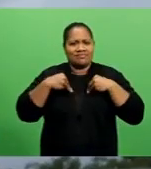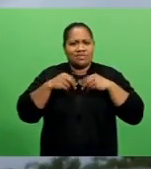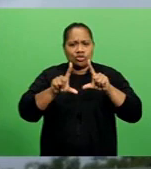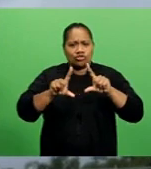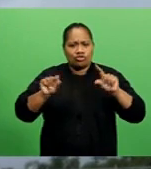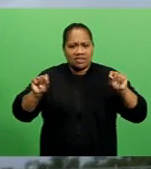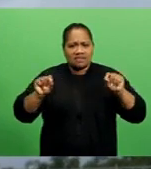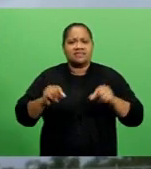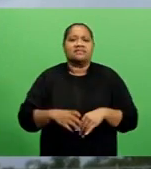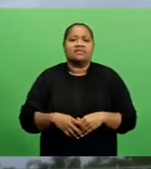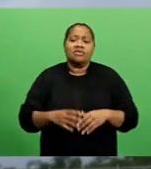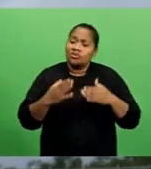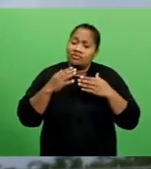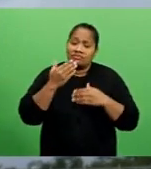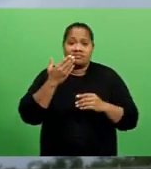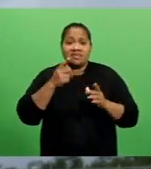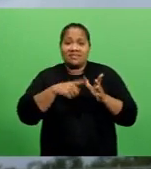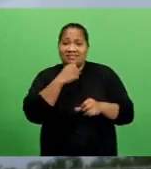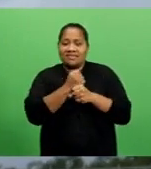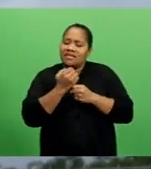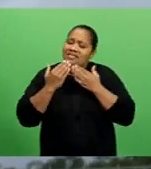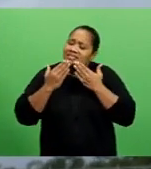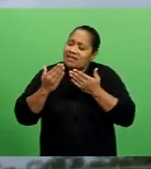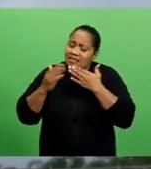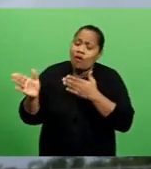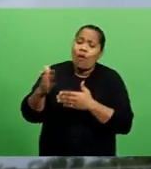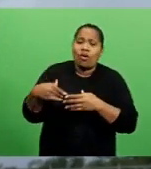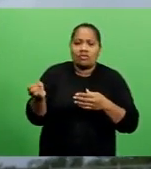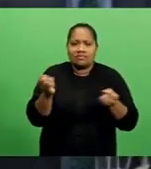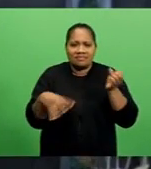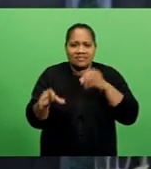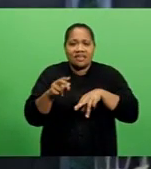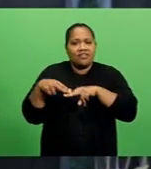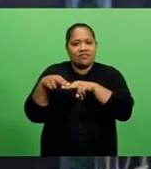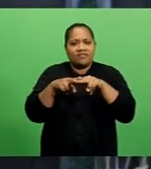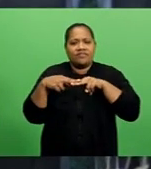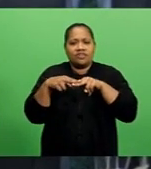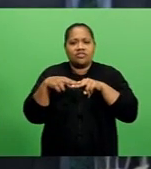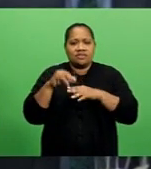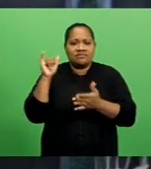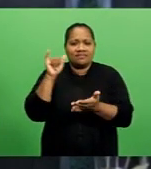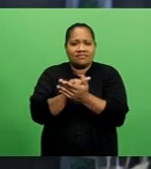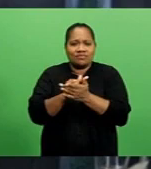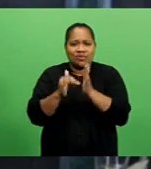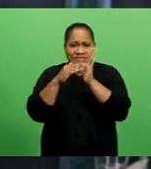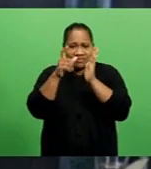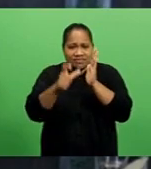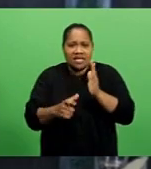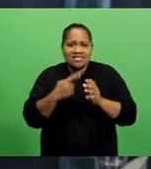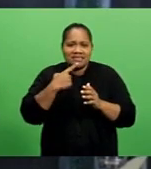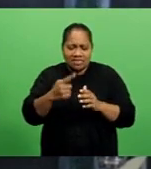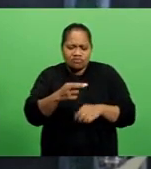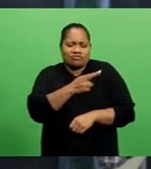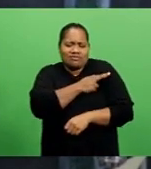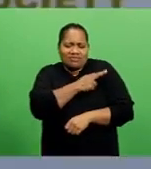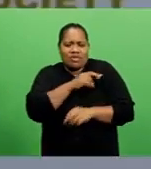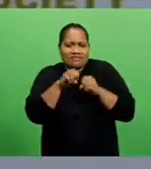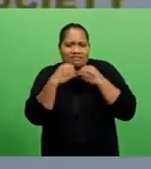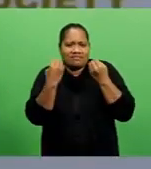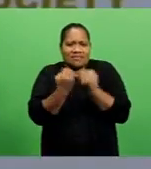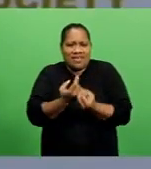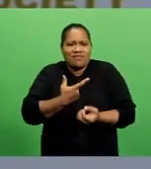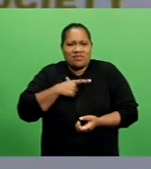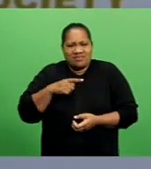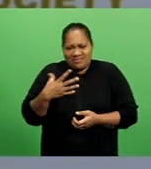Qayyum thanked everyone who contributed. Fiji Airports Chair Jeffrey Shaw says as a responsible organization and due to the majority